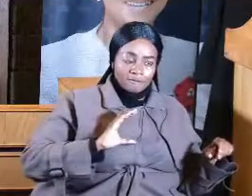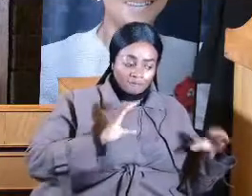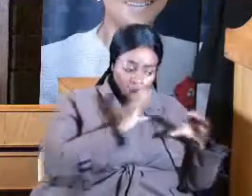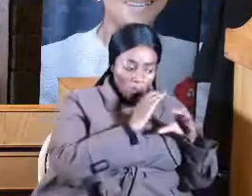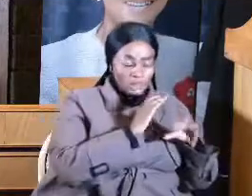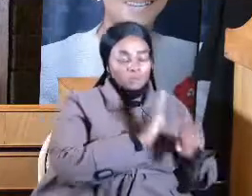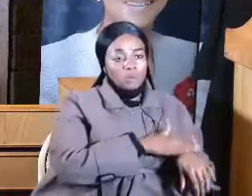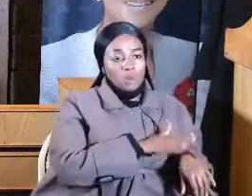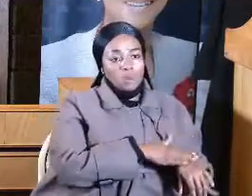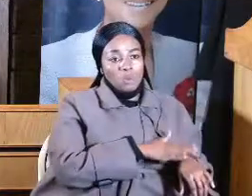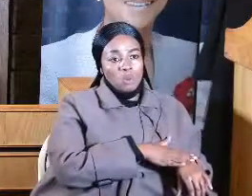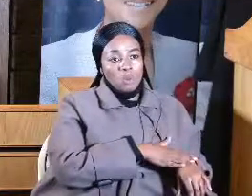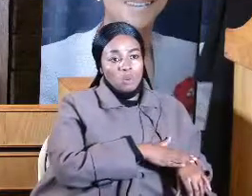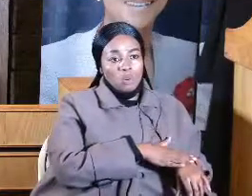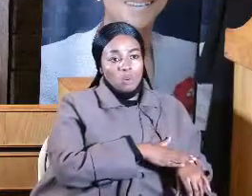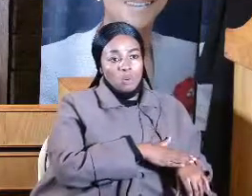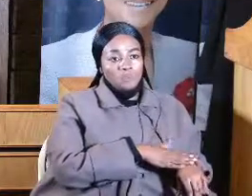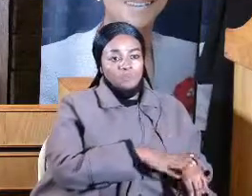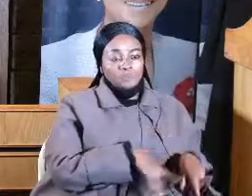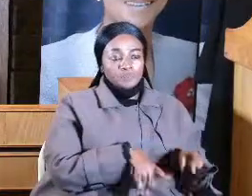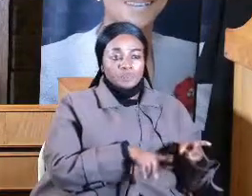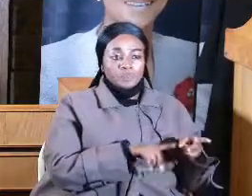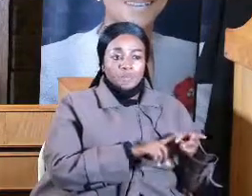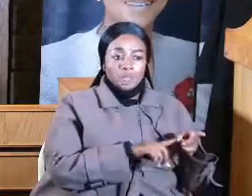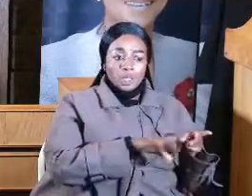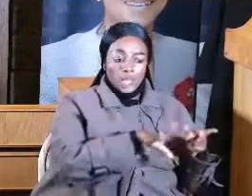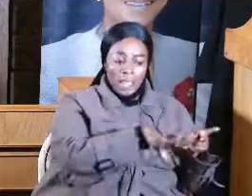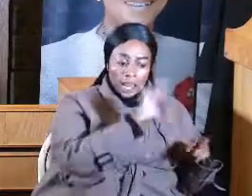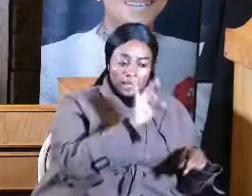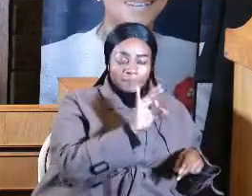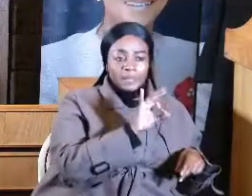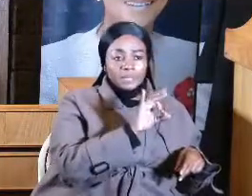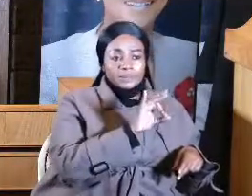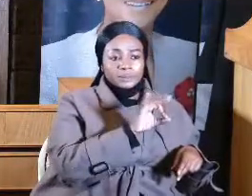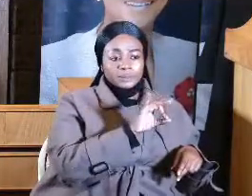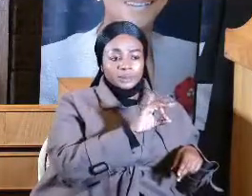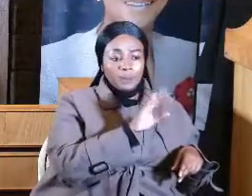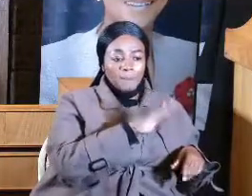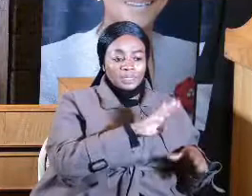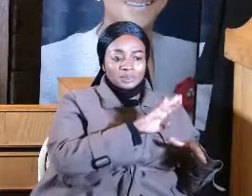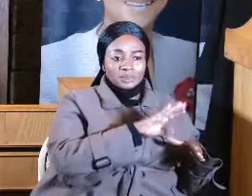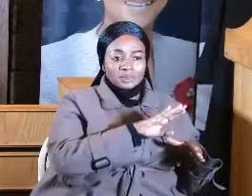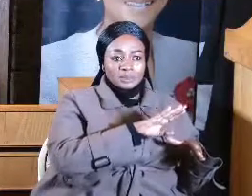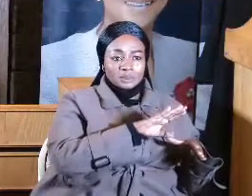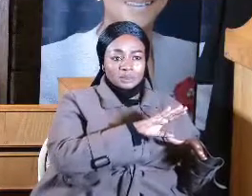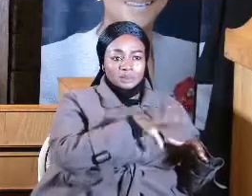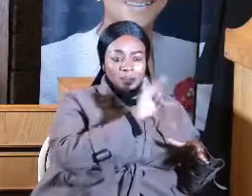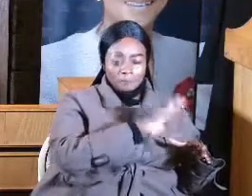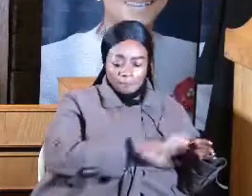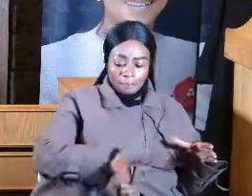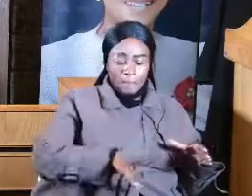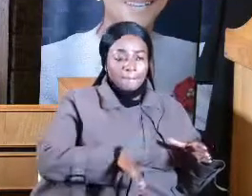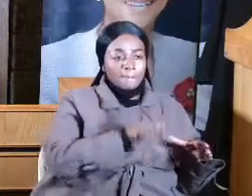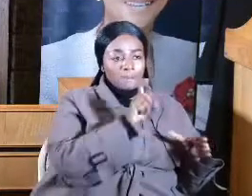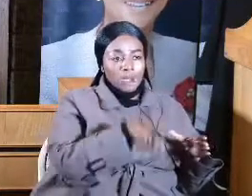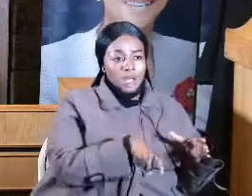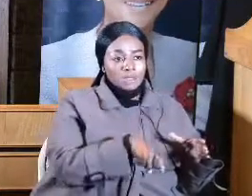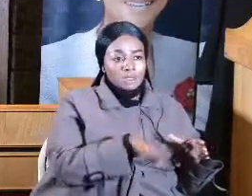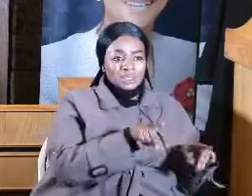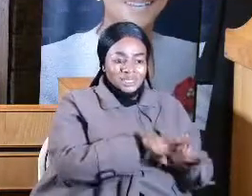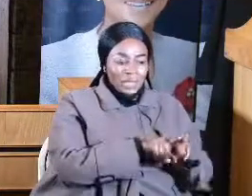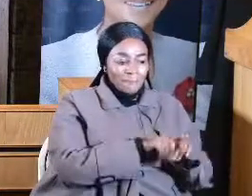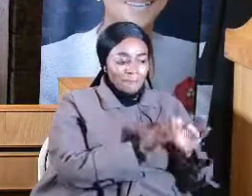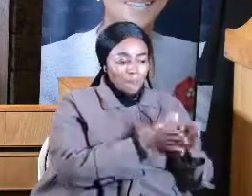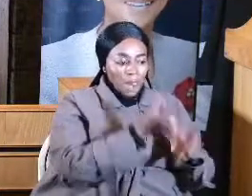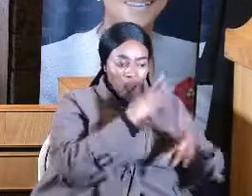always talking about them. Eliminating gender bias from textbooks and learning materials. Even the learning materials